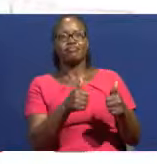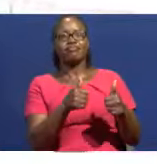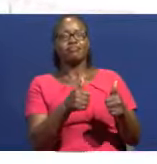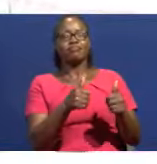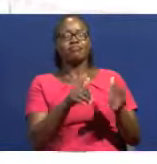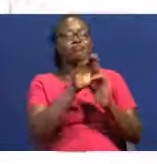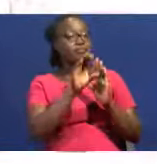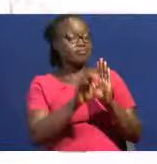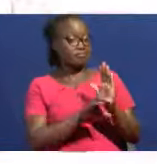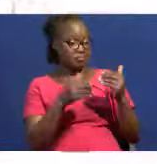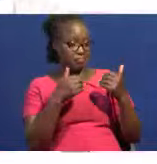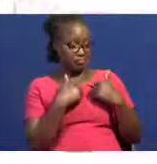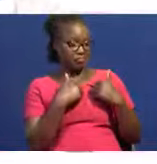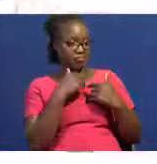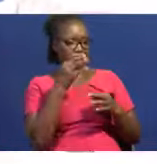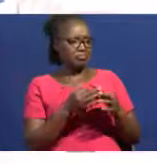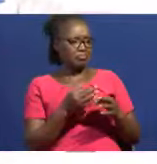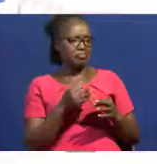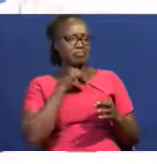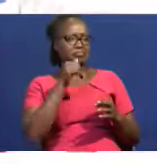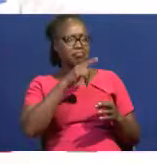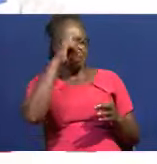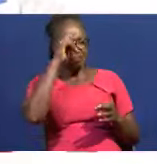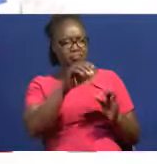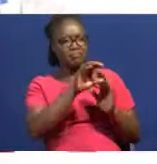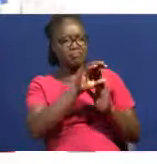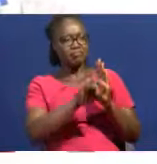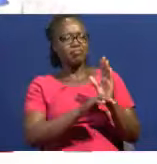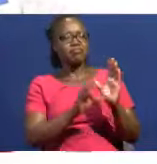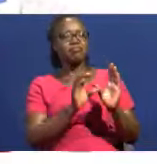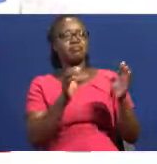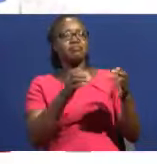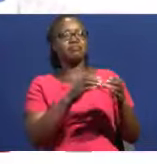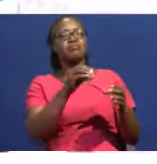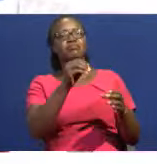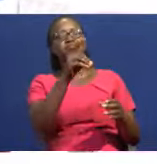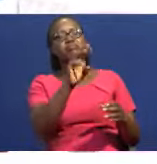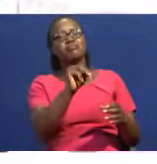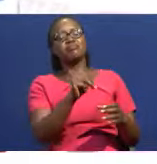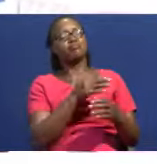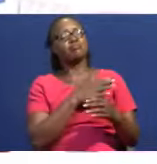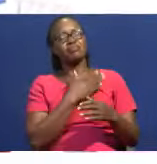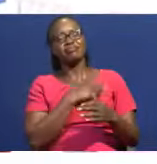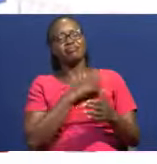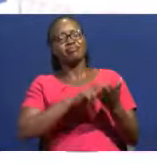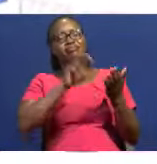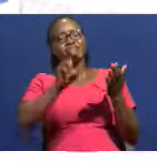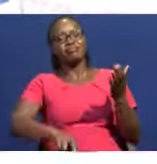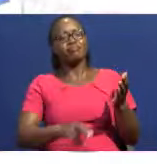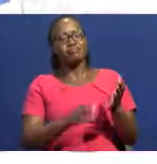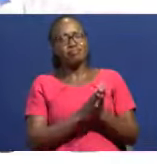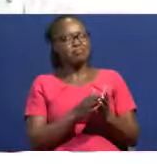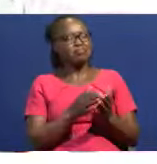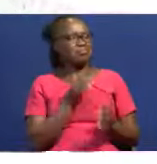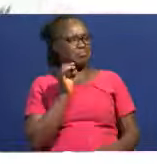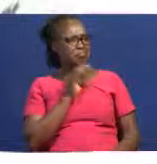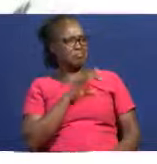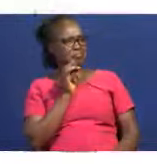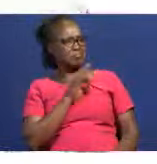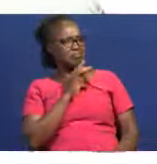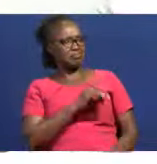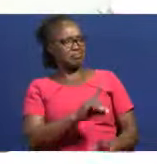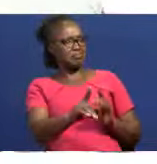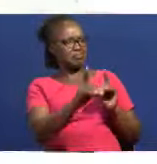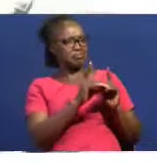iko na katiba. Na kama hauheshimu katiba ya chama kwa chama cha ODM, my friend, toka. Na hii mambo ya kuogopa kukutana